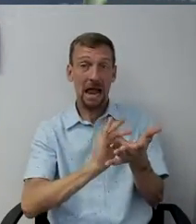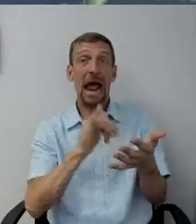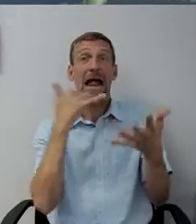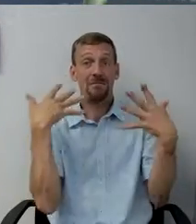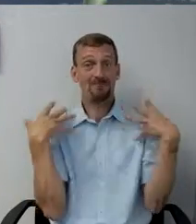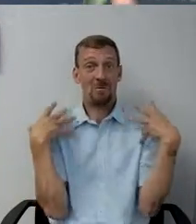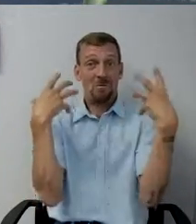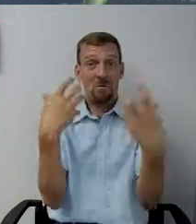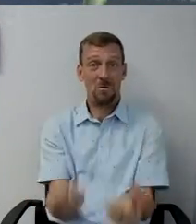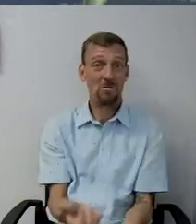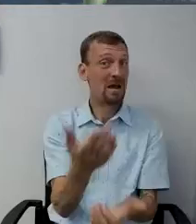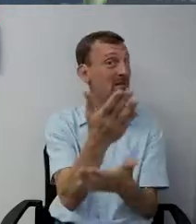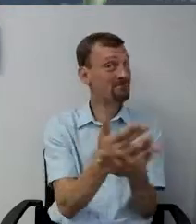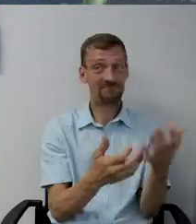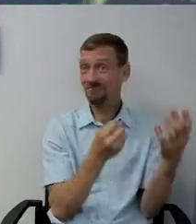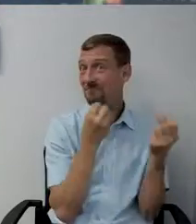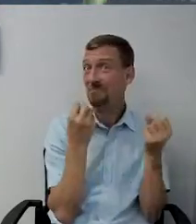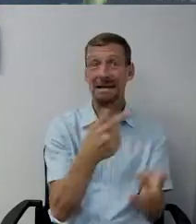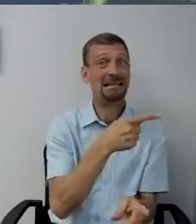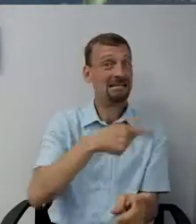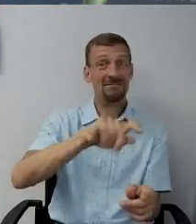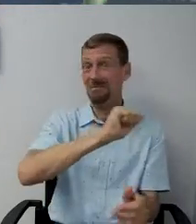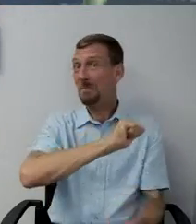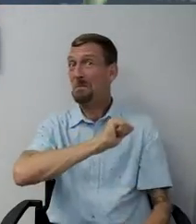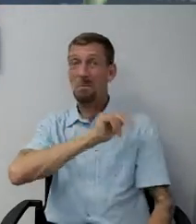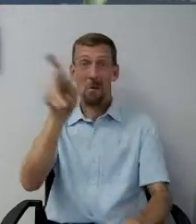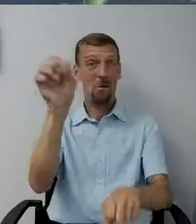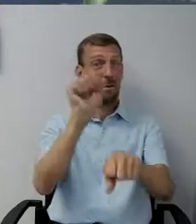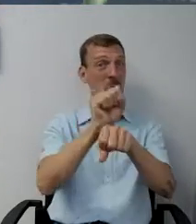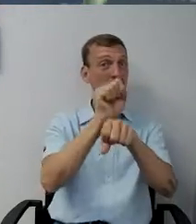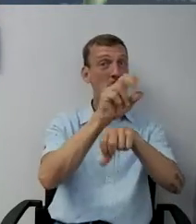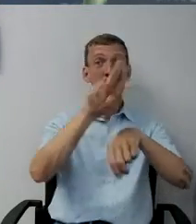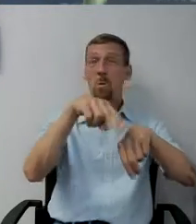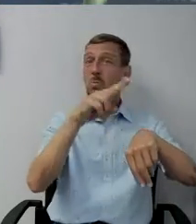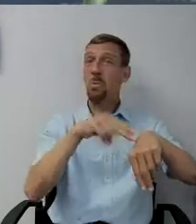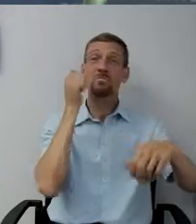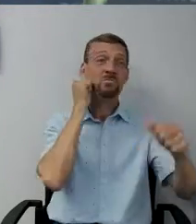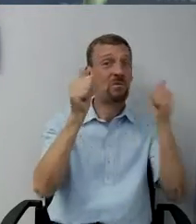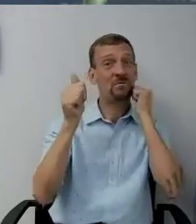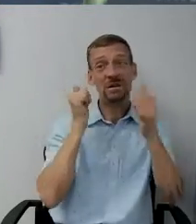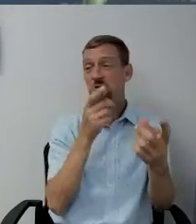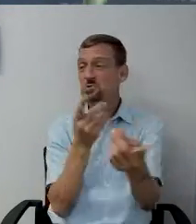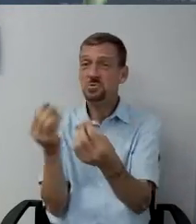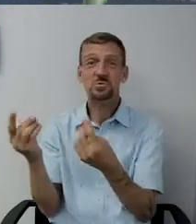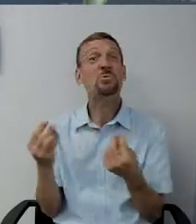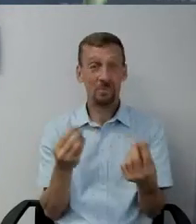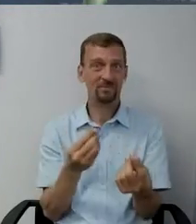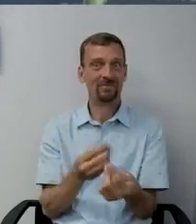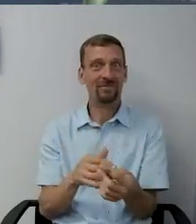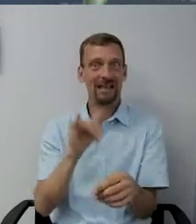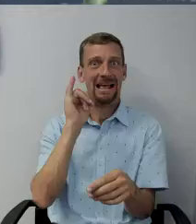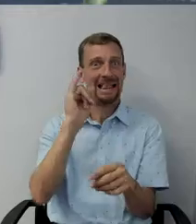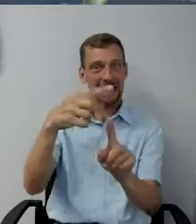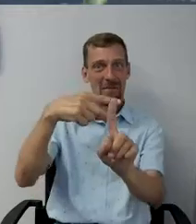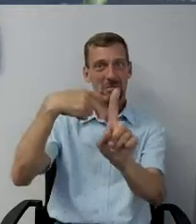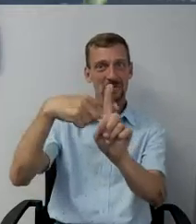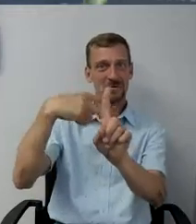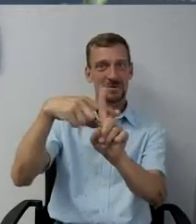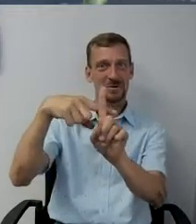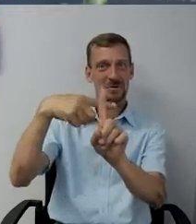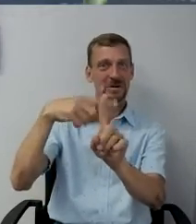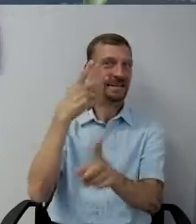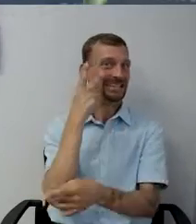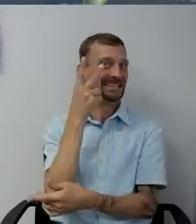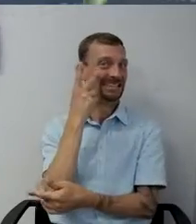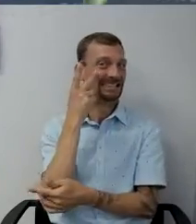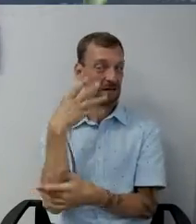them returning to work or their normal daily activities. So that recovery rate is definitely something that's on the